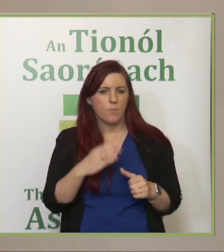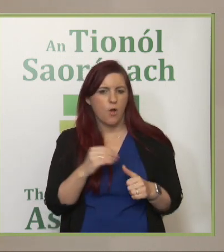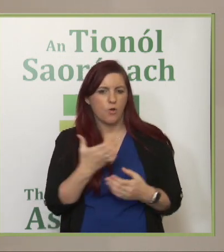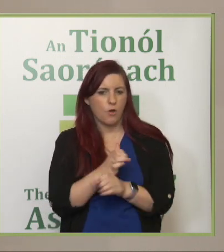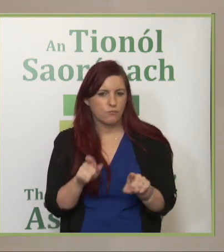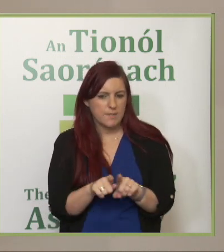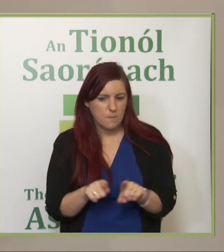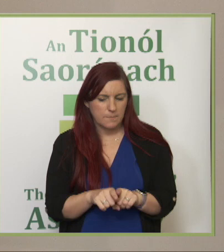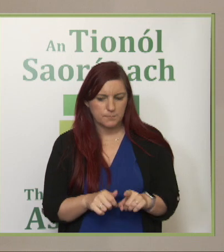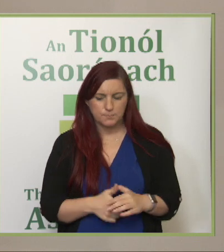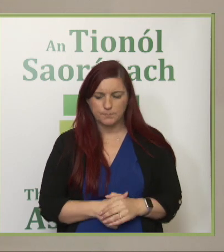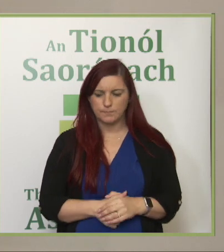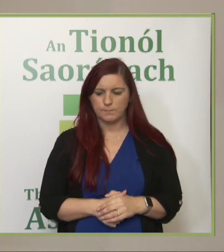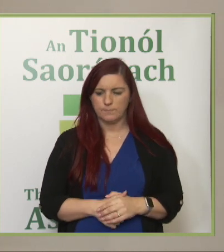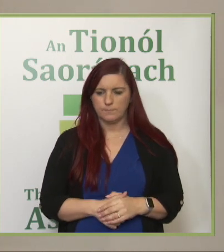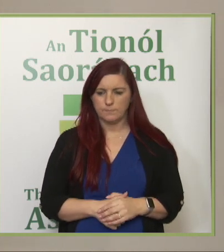group.